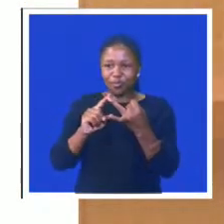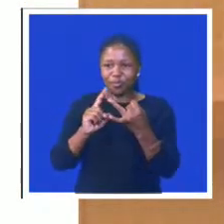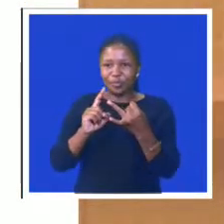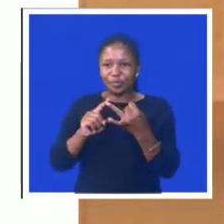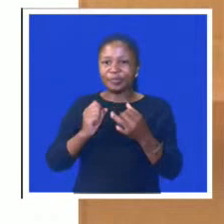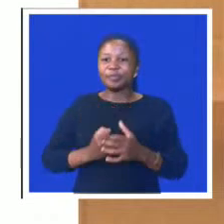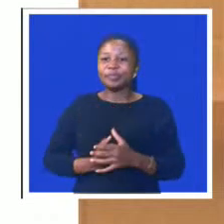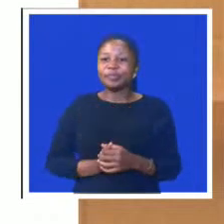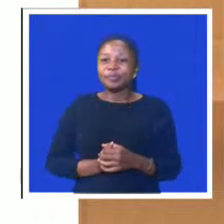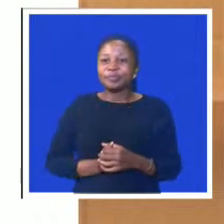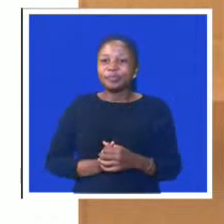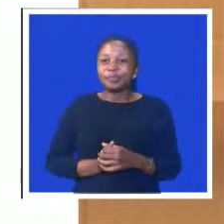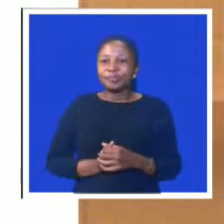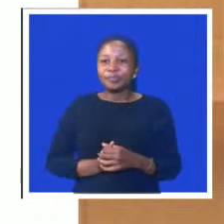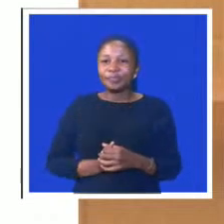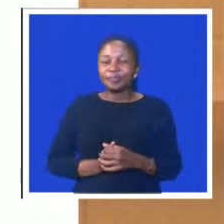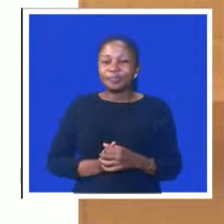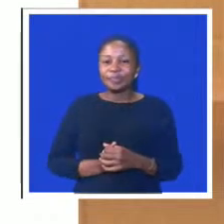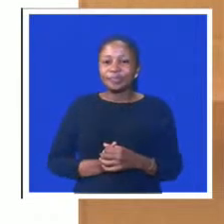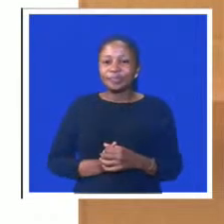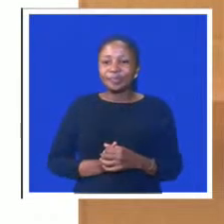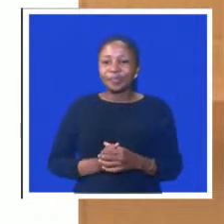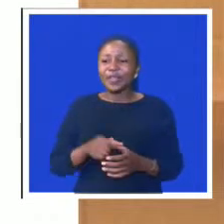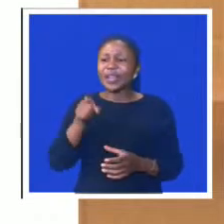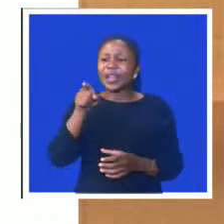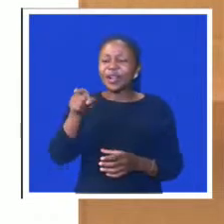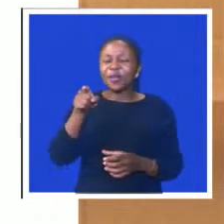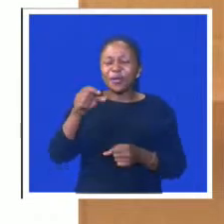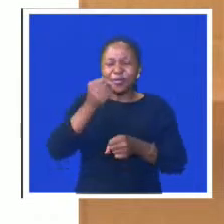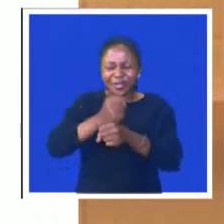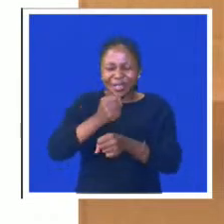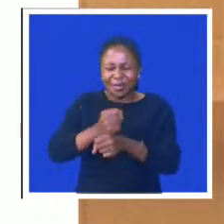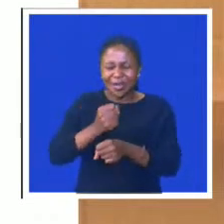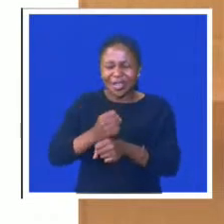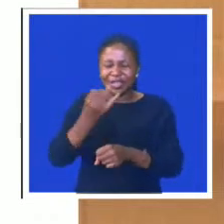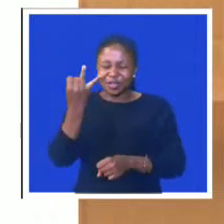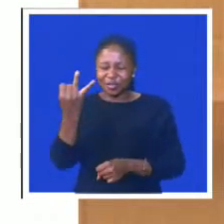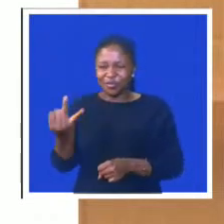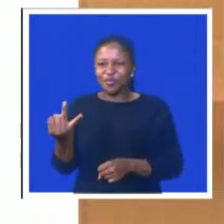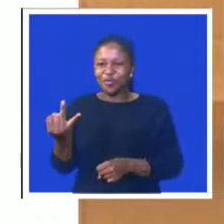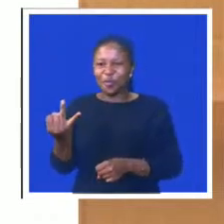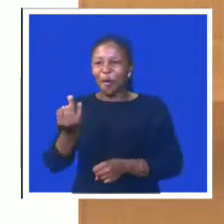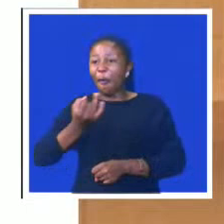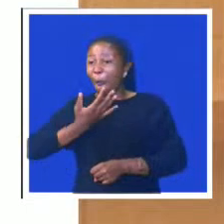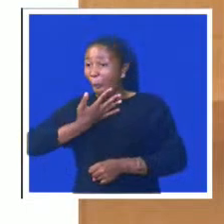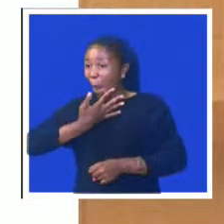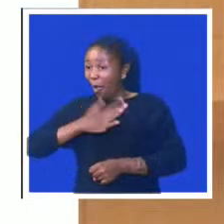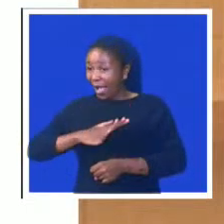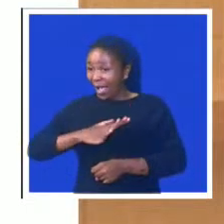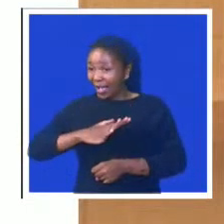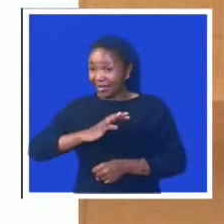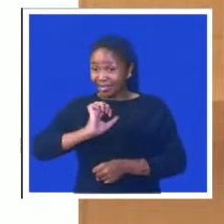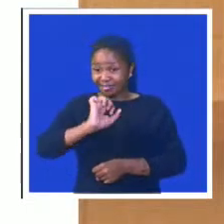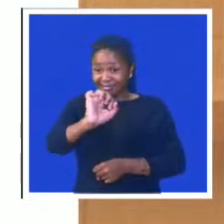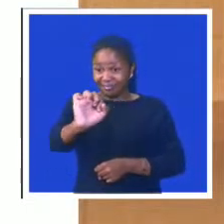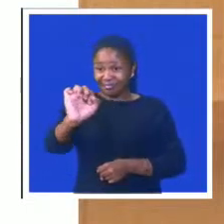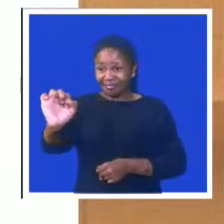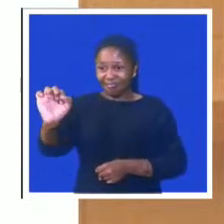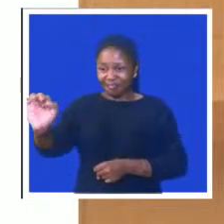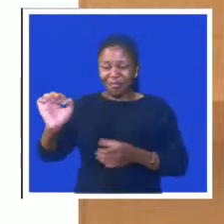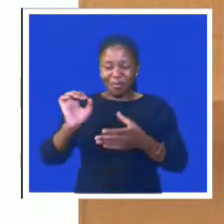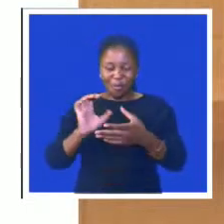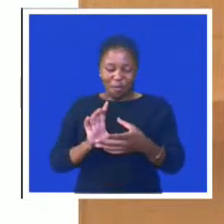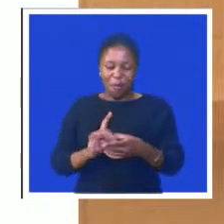Okay. In exercise 2, you are supposed to construct some